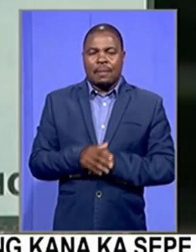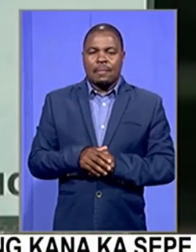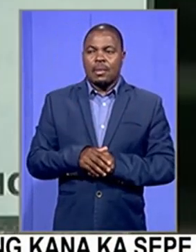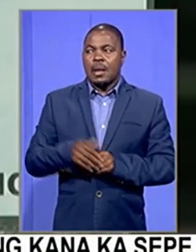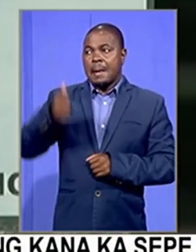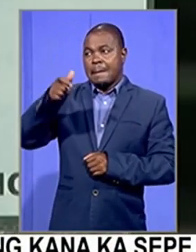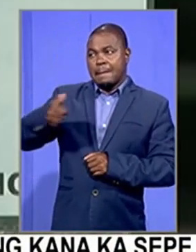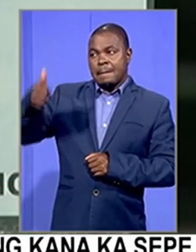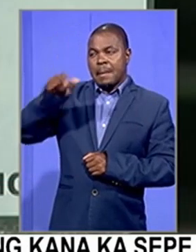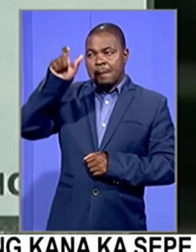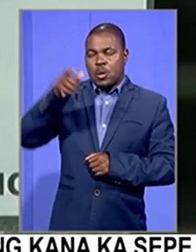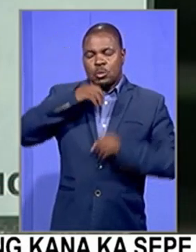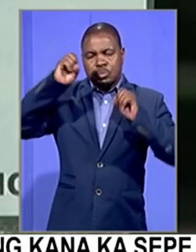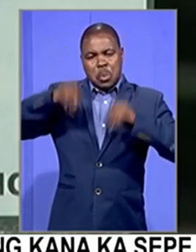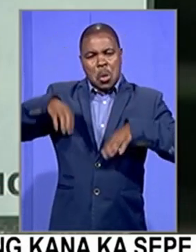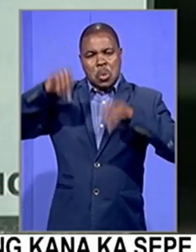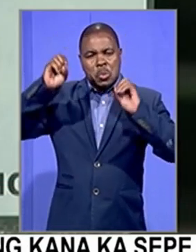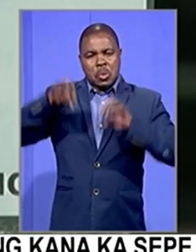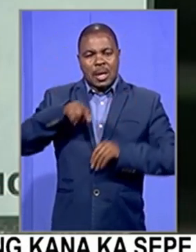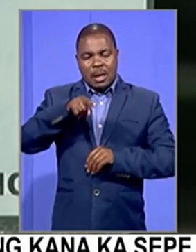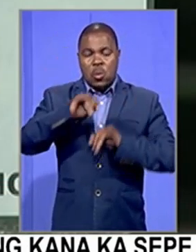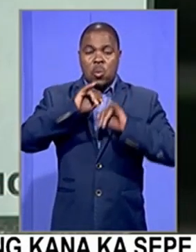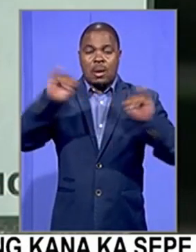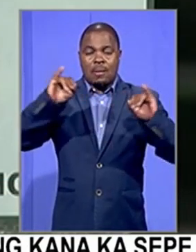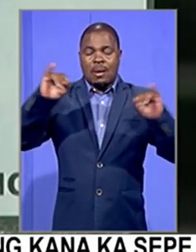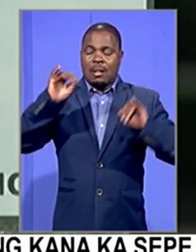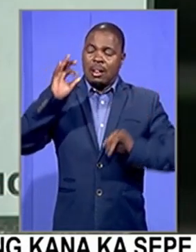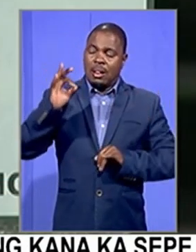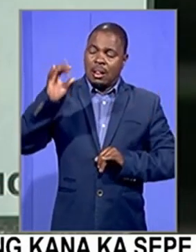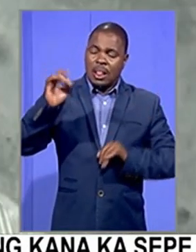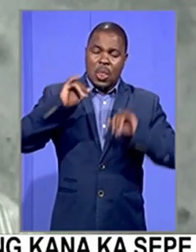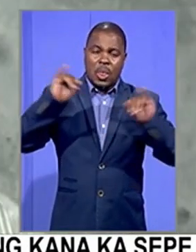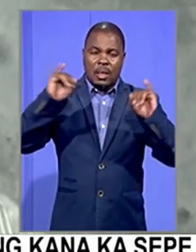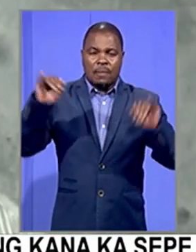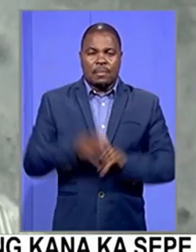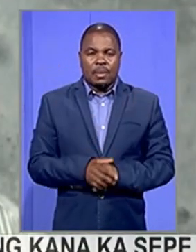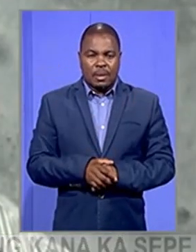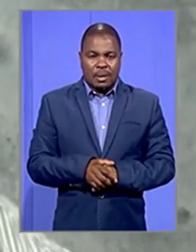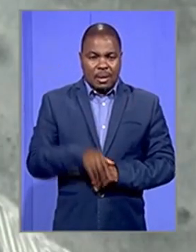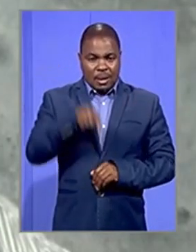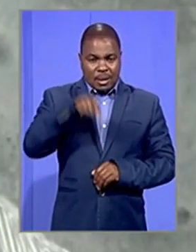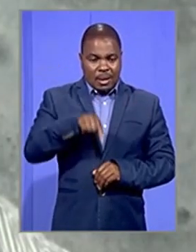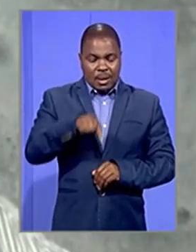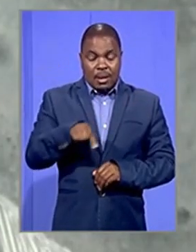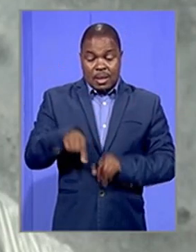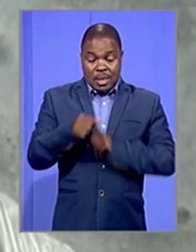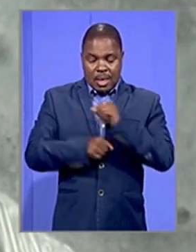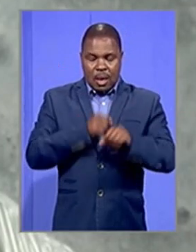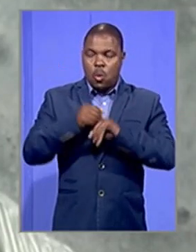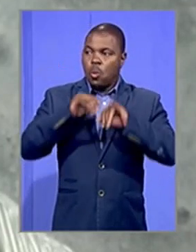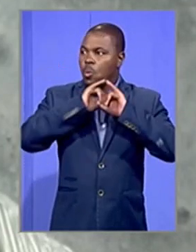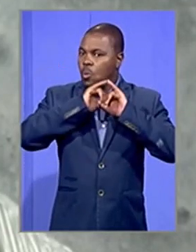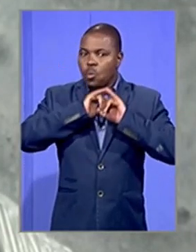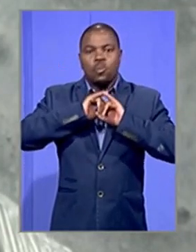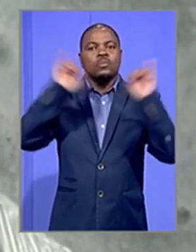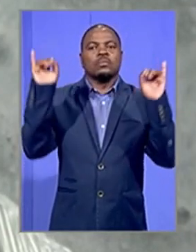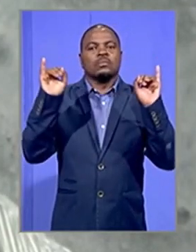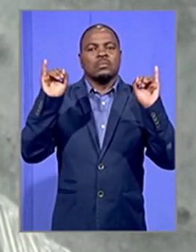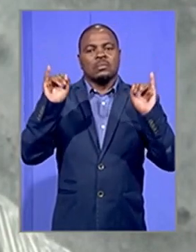gangwe le gape e etegela letsatsi le letsatsi. We are experiencing the worst year on record. If you